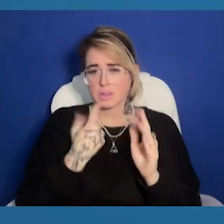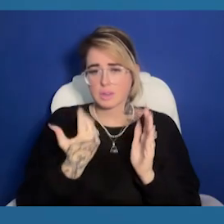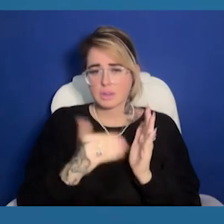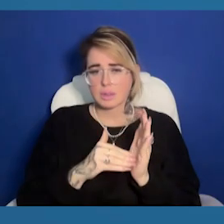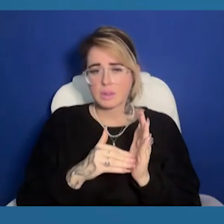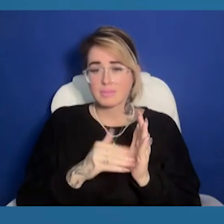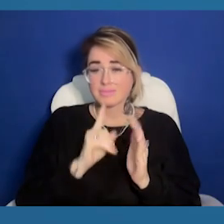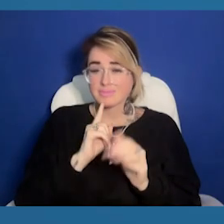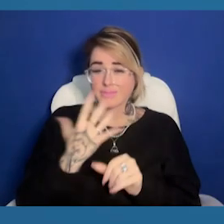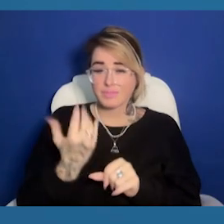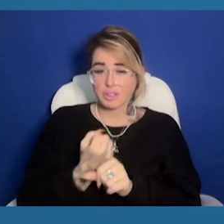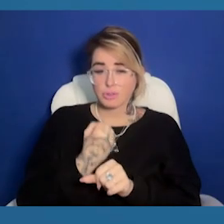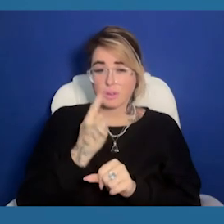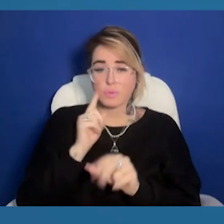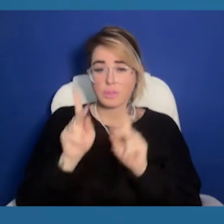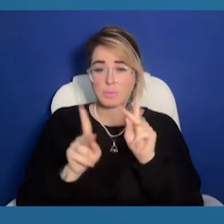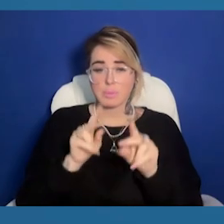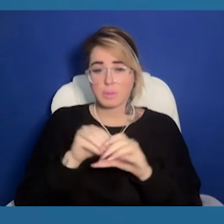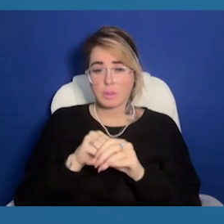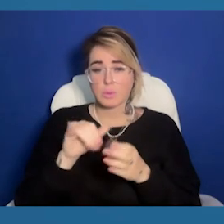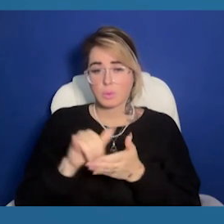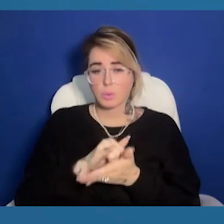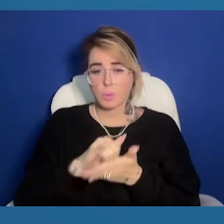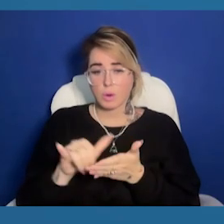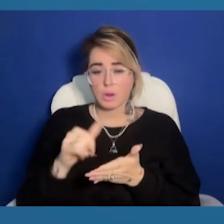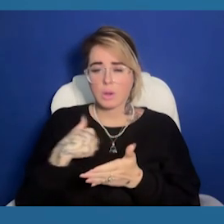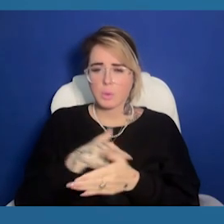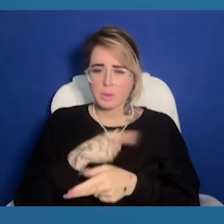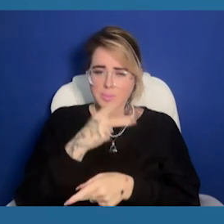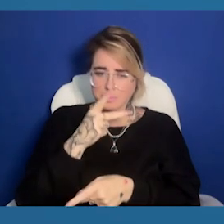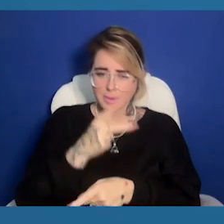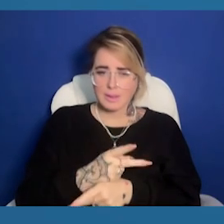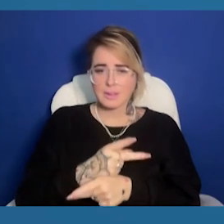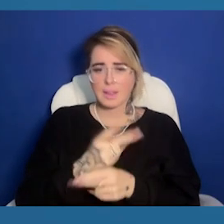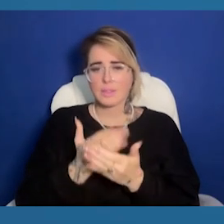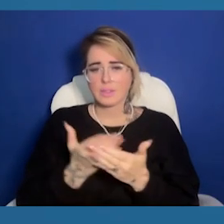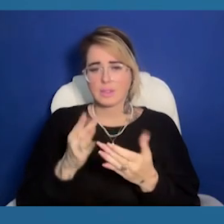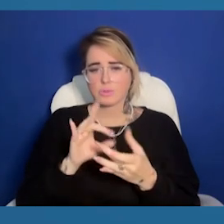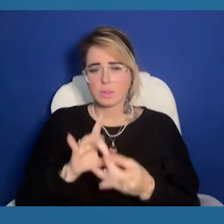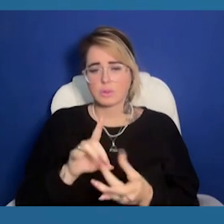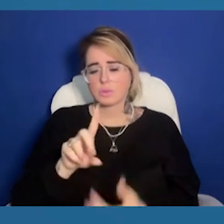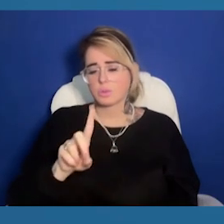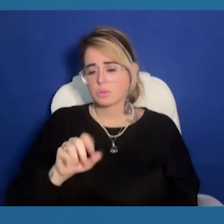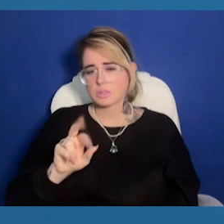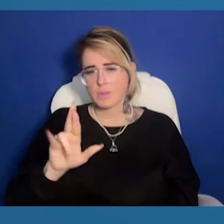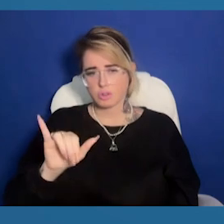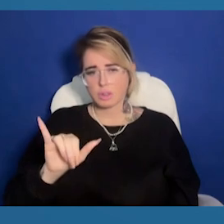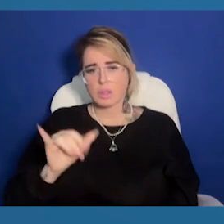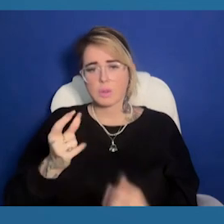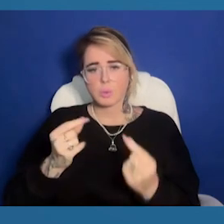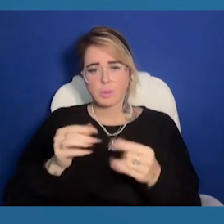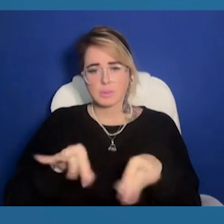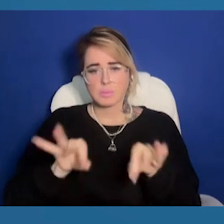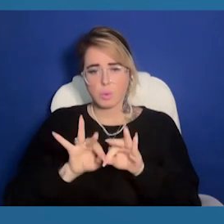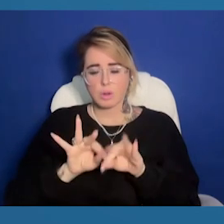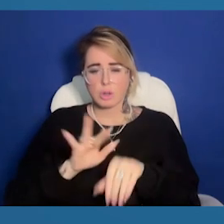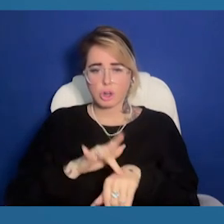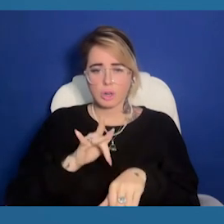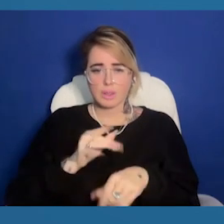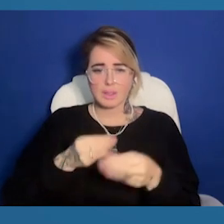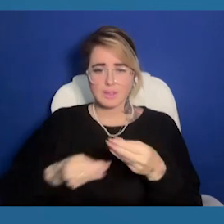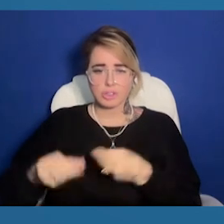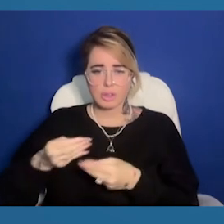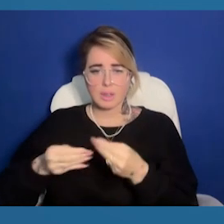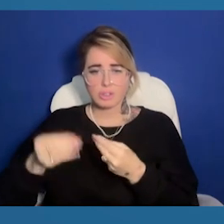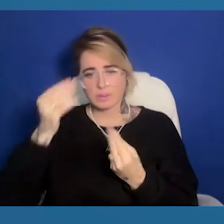victory for the people of the state of New York. We maintain the things about discovery that were important, the early exchange of information,